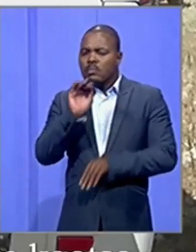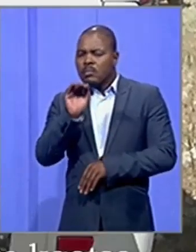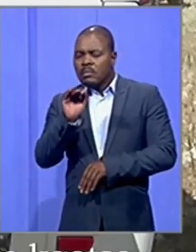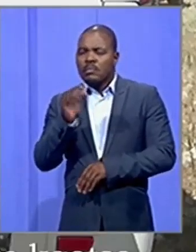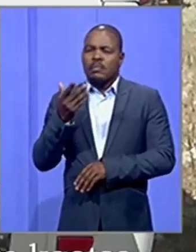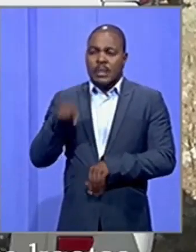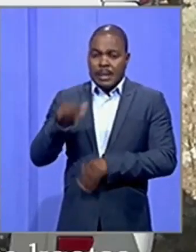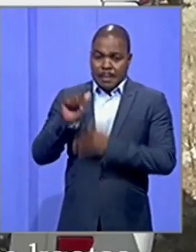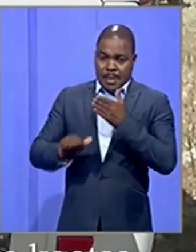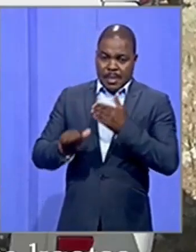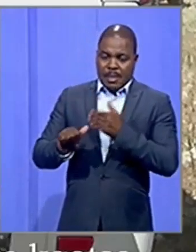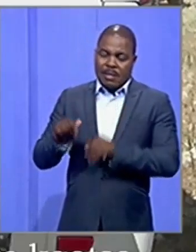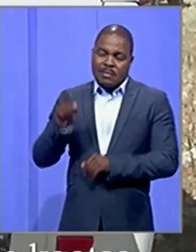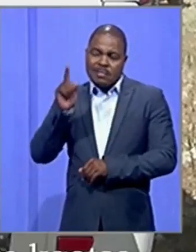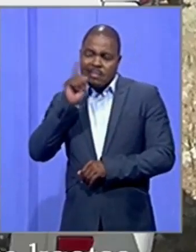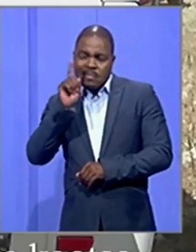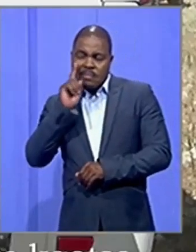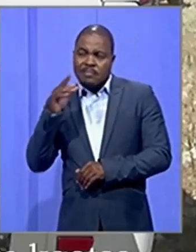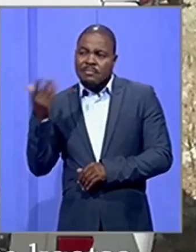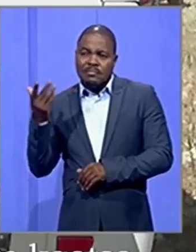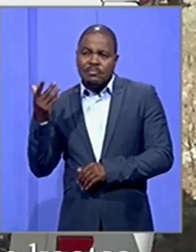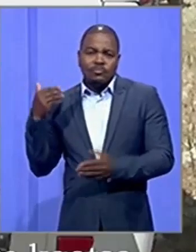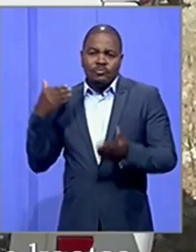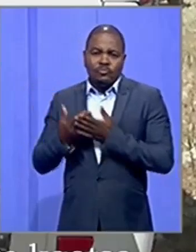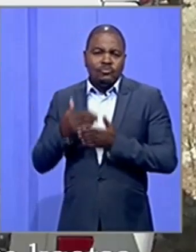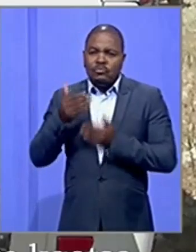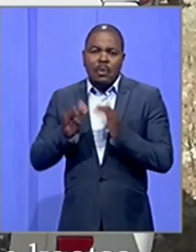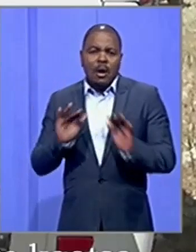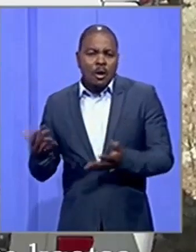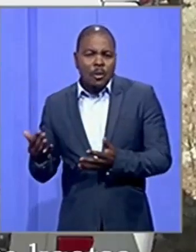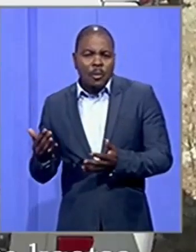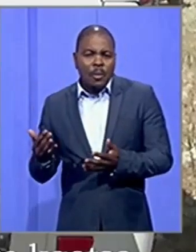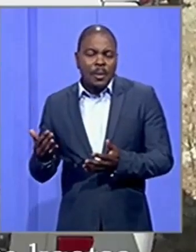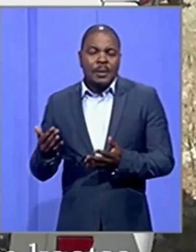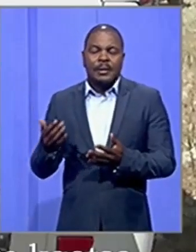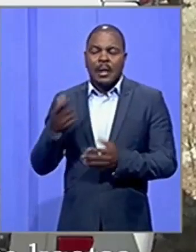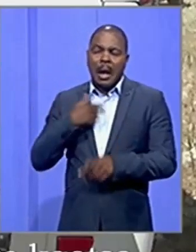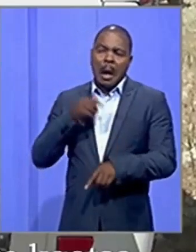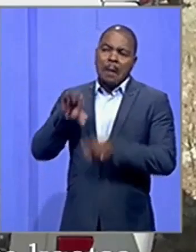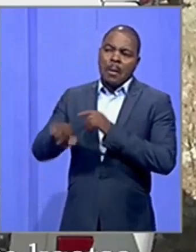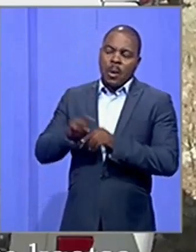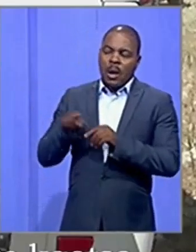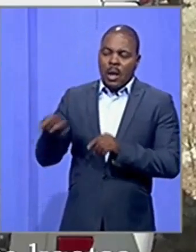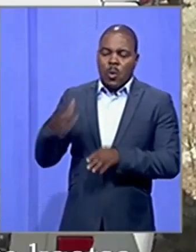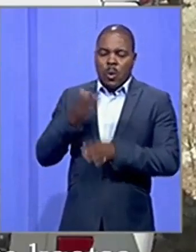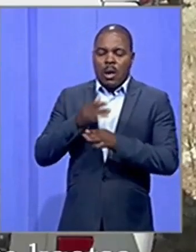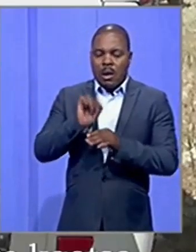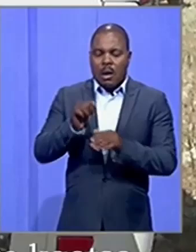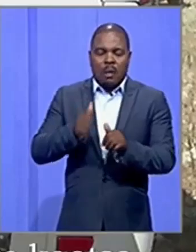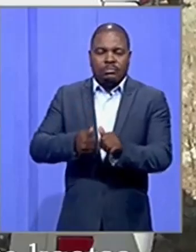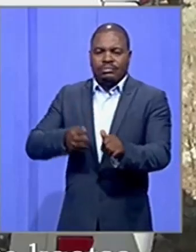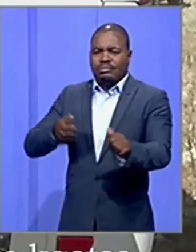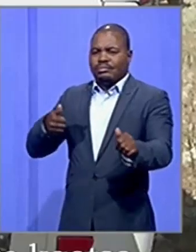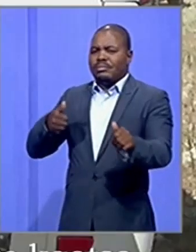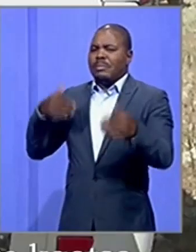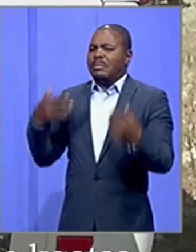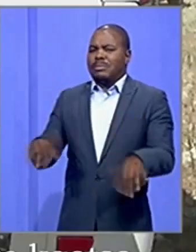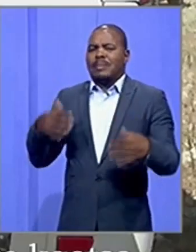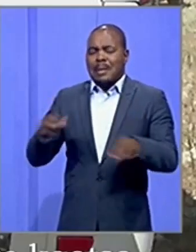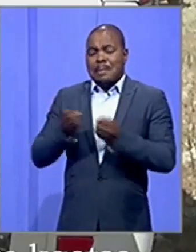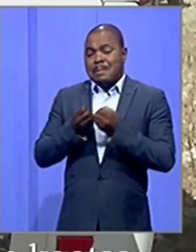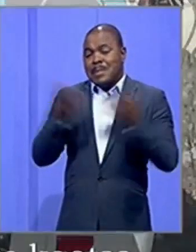kgweding eno go leka go bona gore ga ba ise ba kgone mme ra lemoga gore ba na le backlog ya diteko tse dintsi tse eleng gore ba